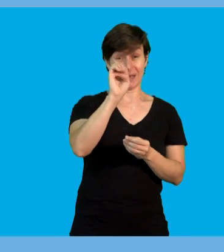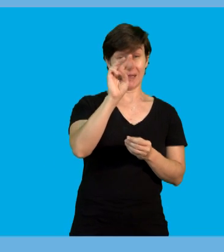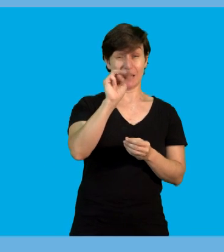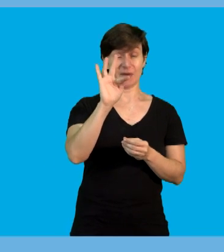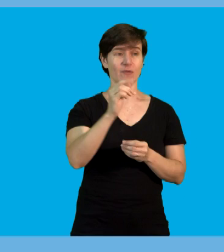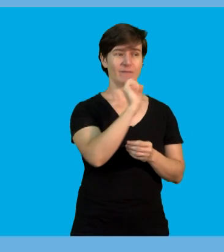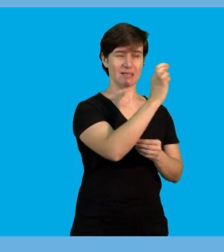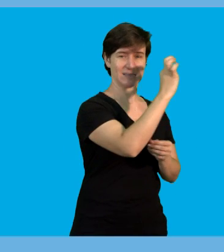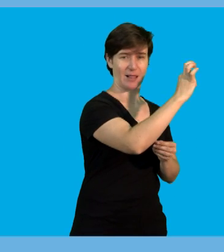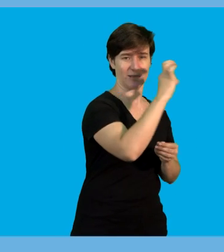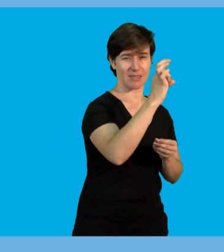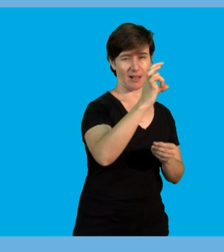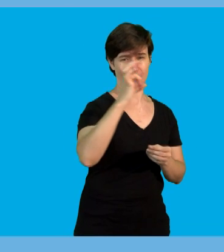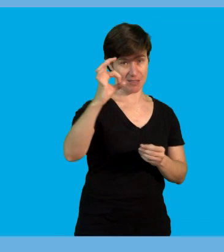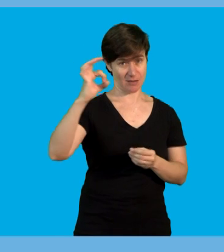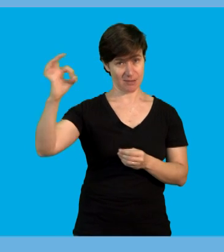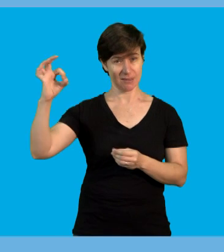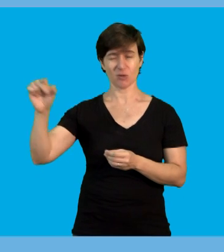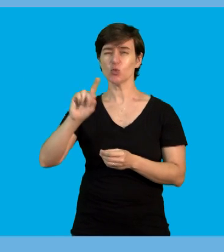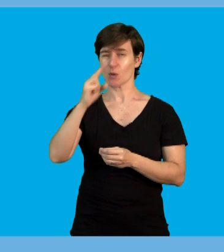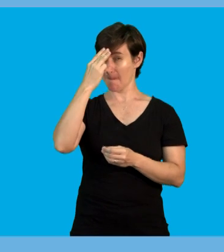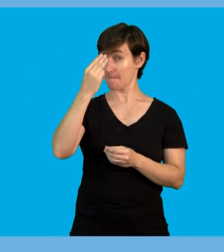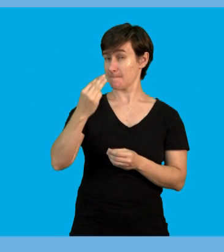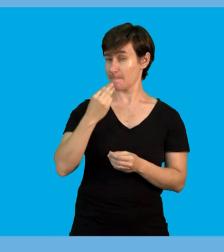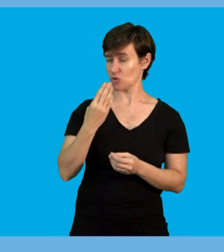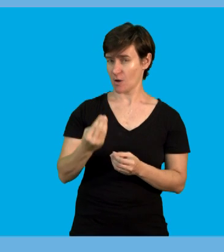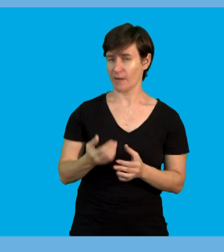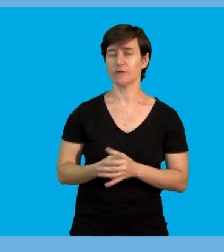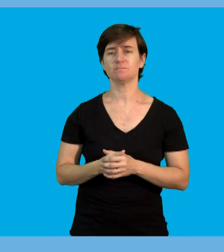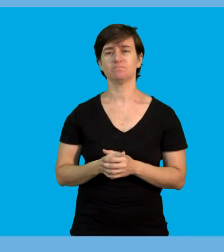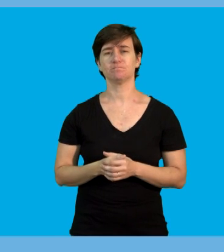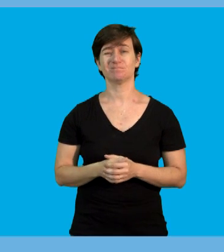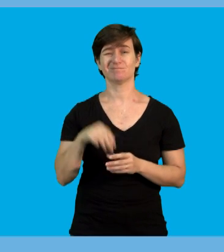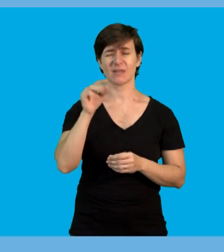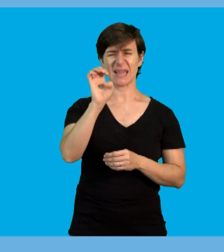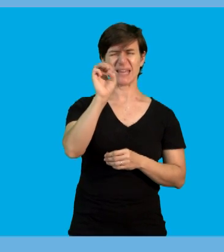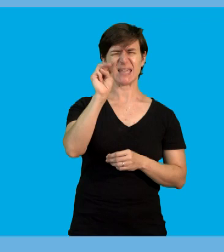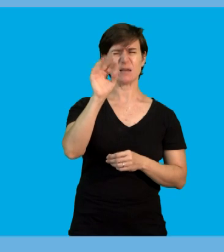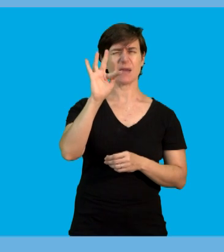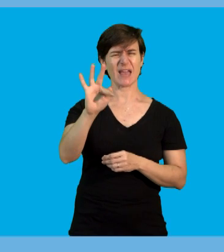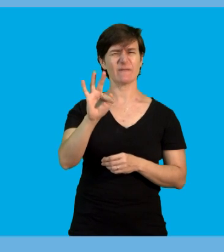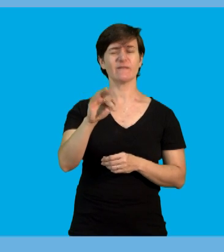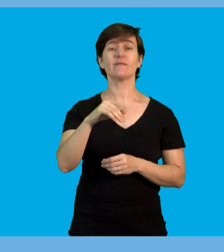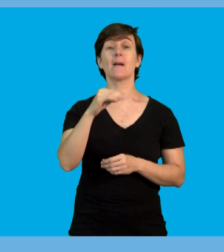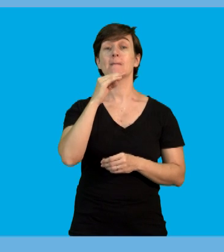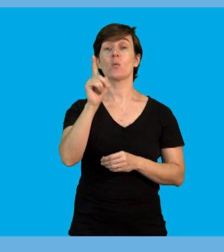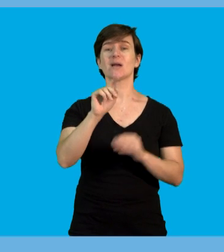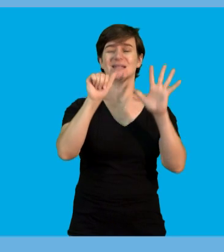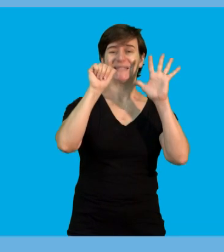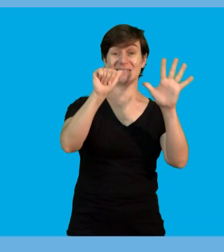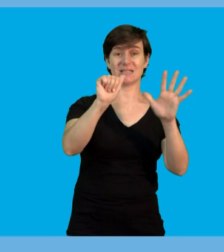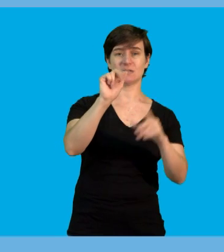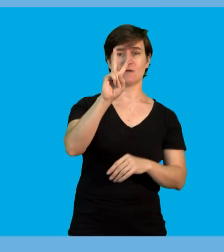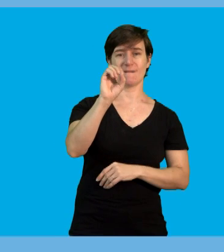EMF of the individual cells. So on this picture alongside, we are told that the EMF of the entire battery is given to be